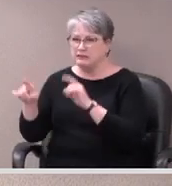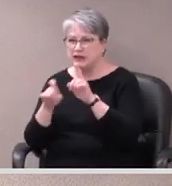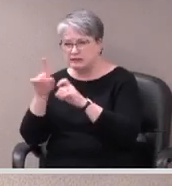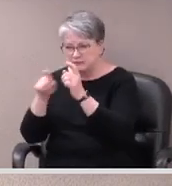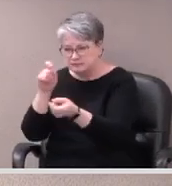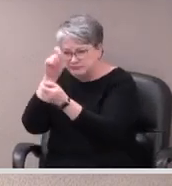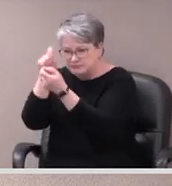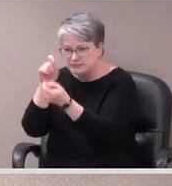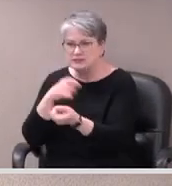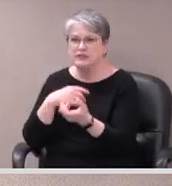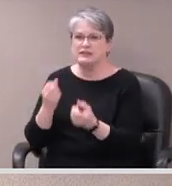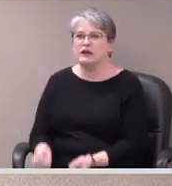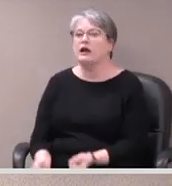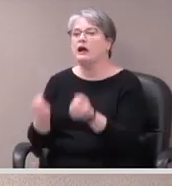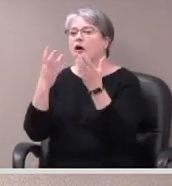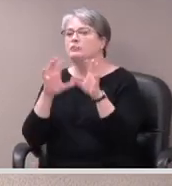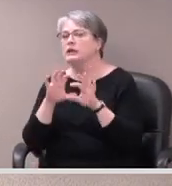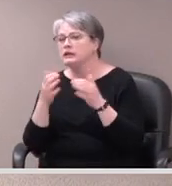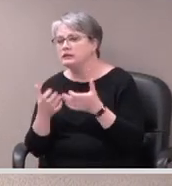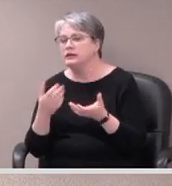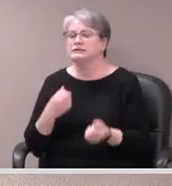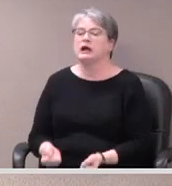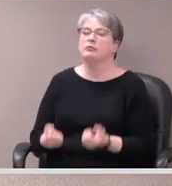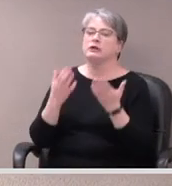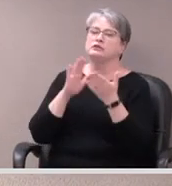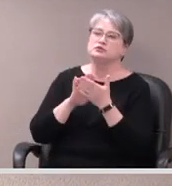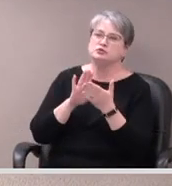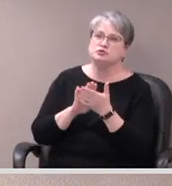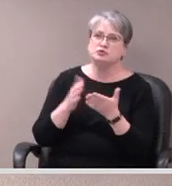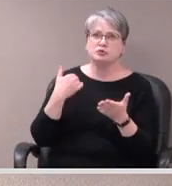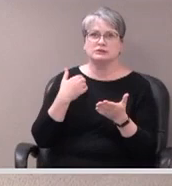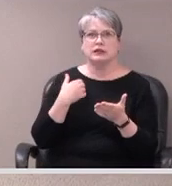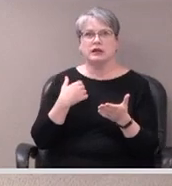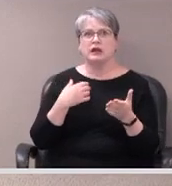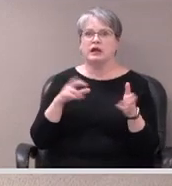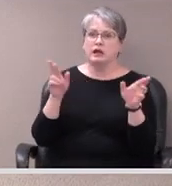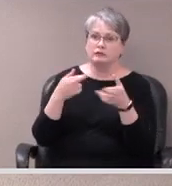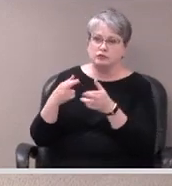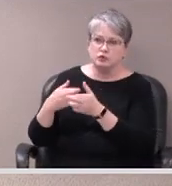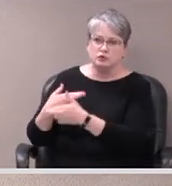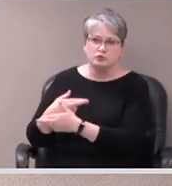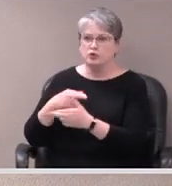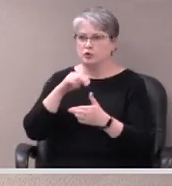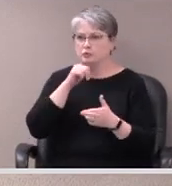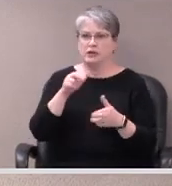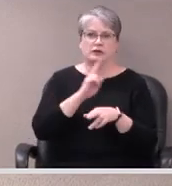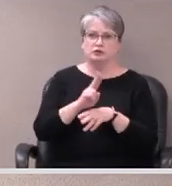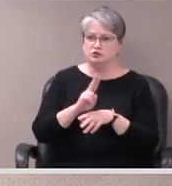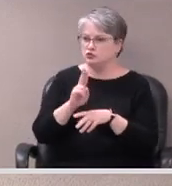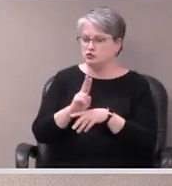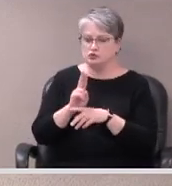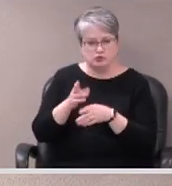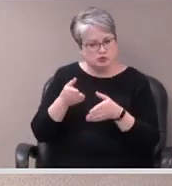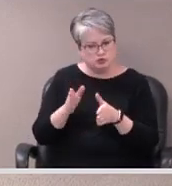specifically, how many classes or how many schools are having rooms that aren't, ideally being used the way they should